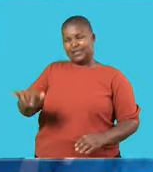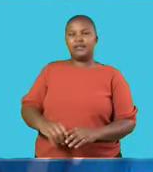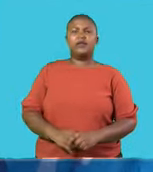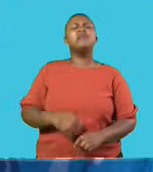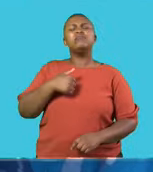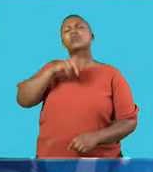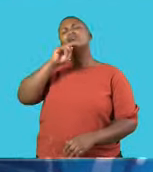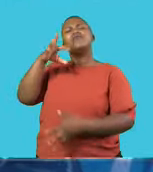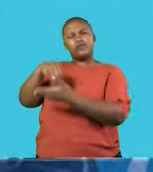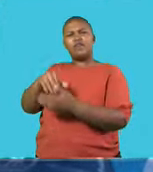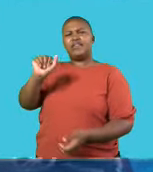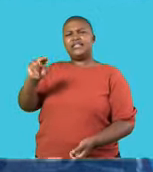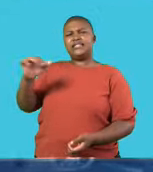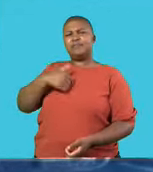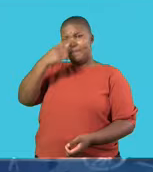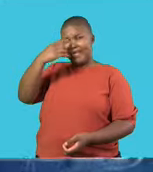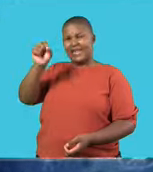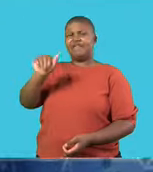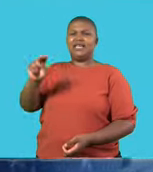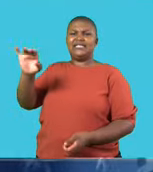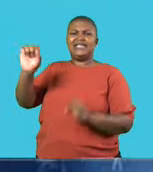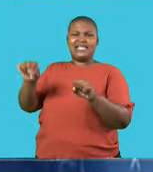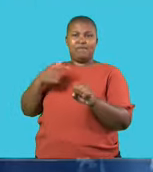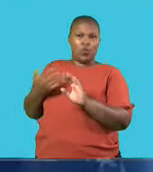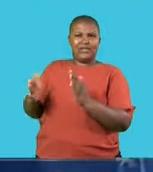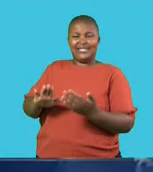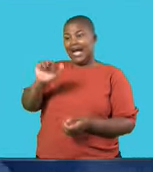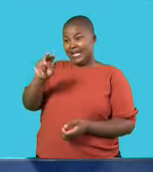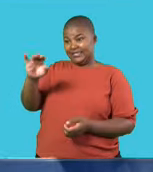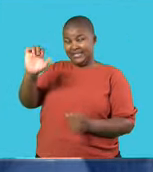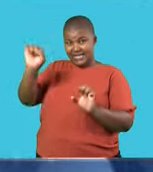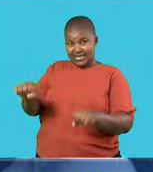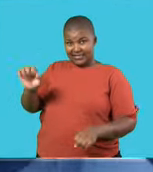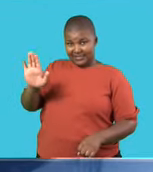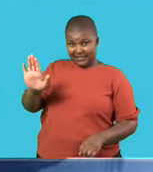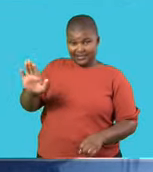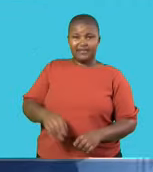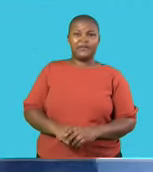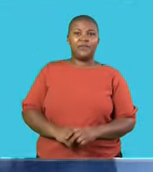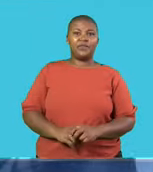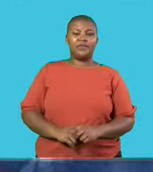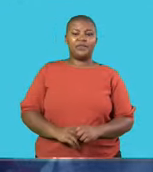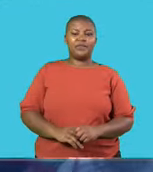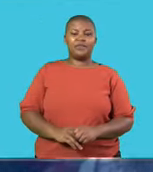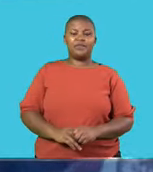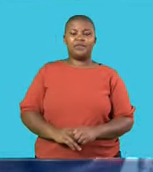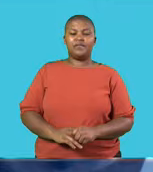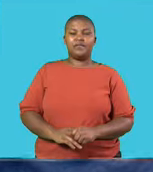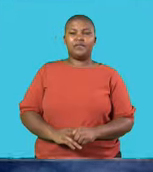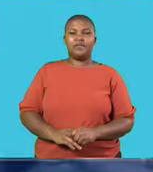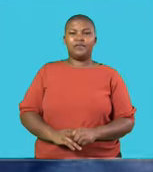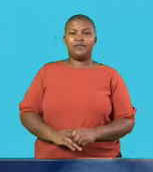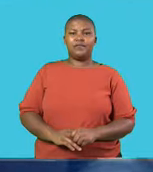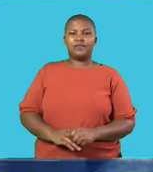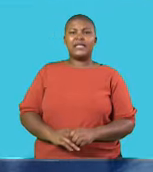in it. I believe in it. Of dying. But once people mishandle it, I